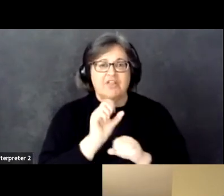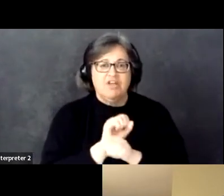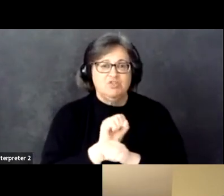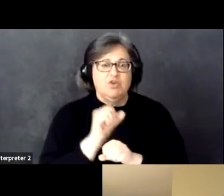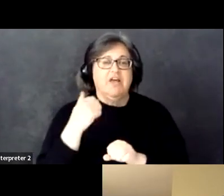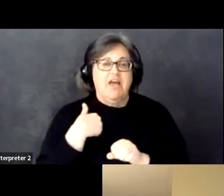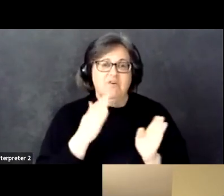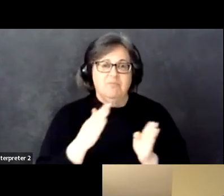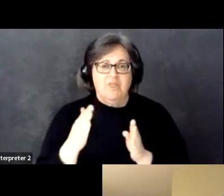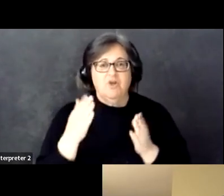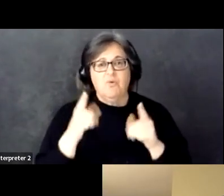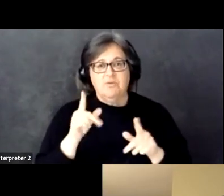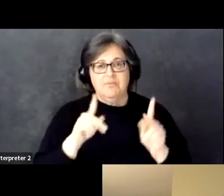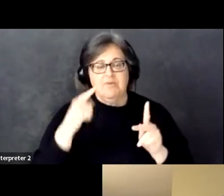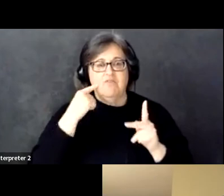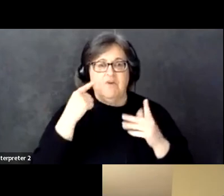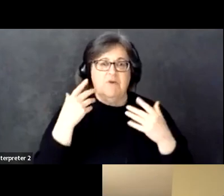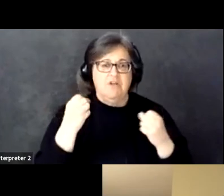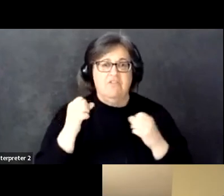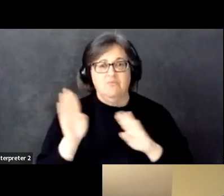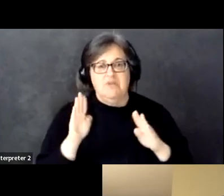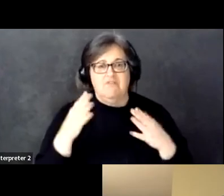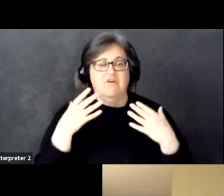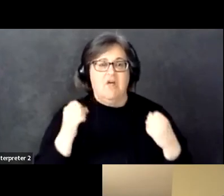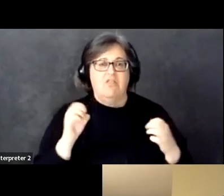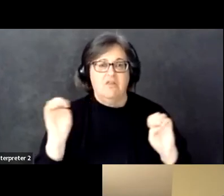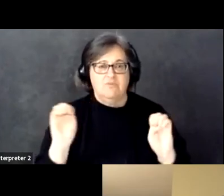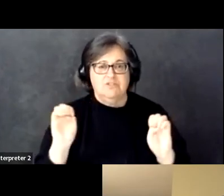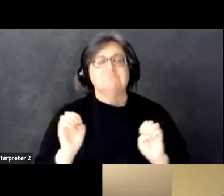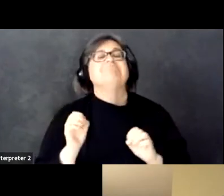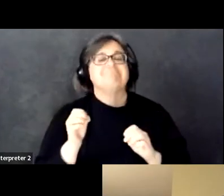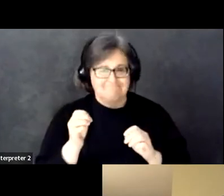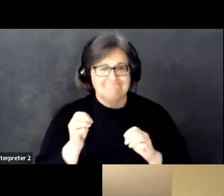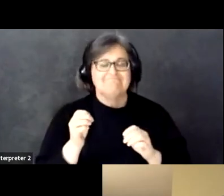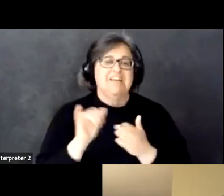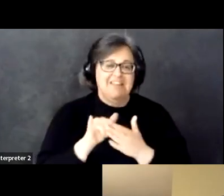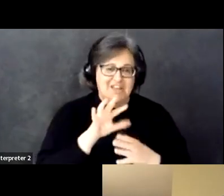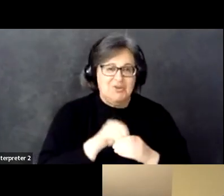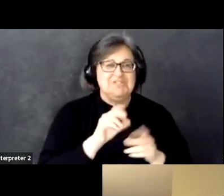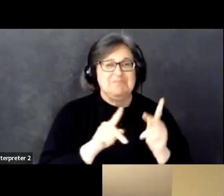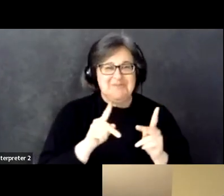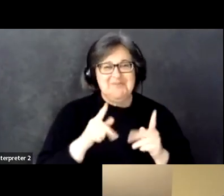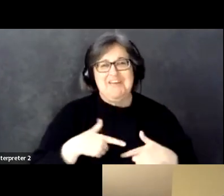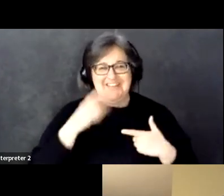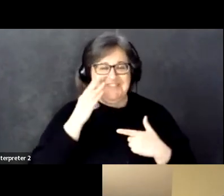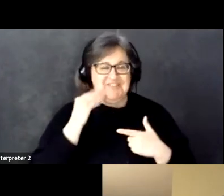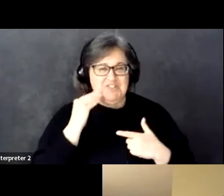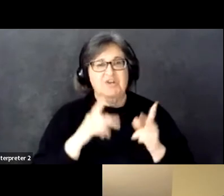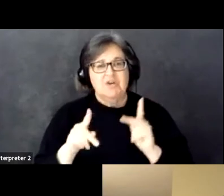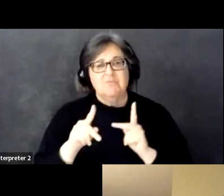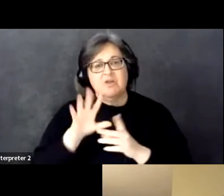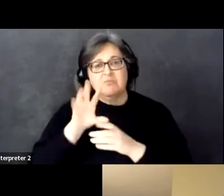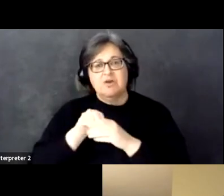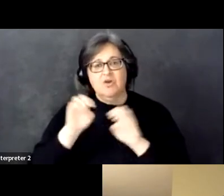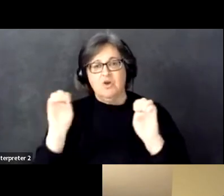mapped out plan for when people have mental and behavioral health crises. That includes folks with lived experience, those who are part of